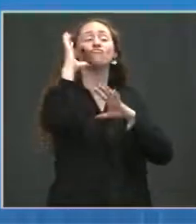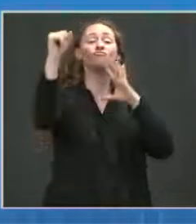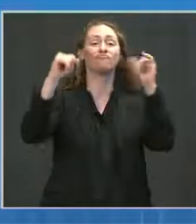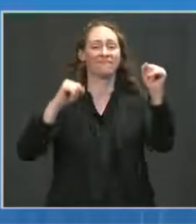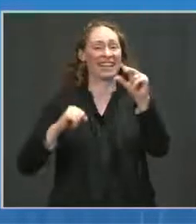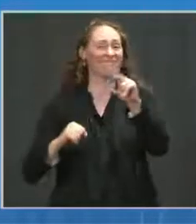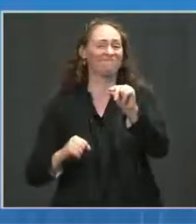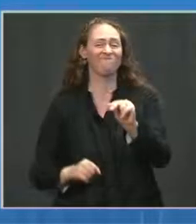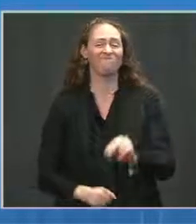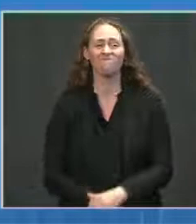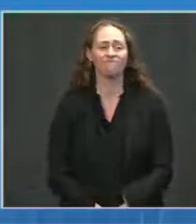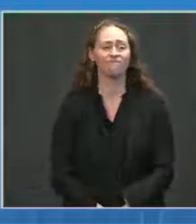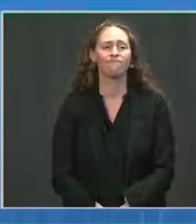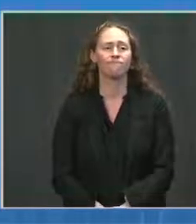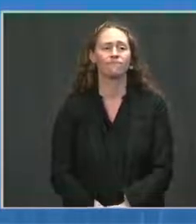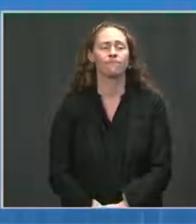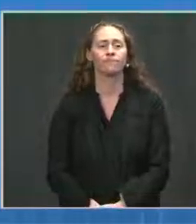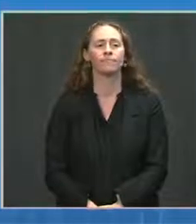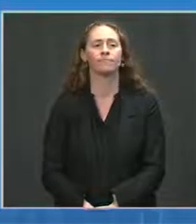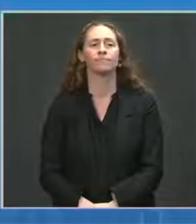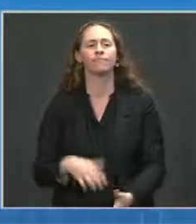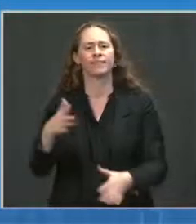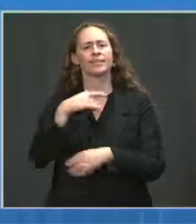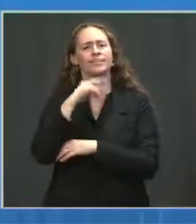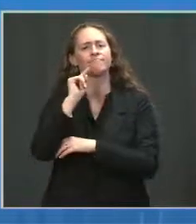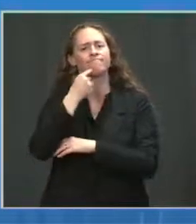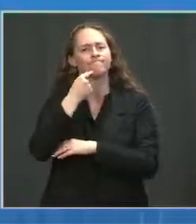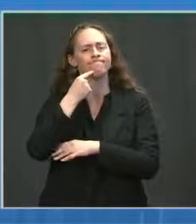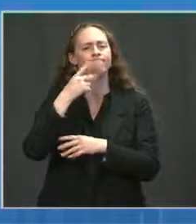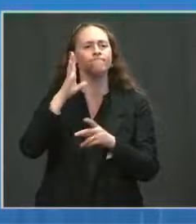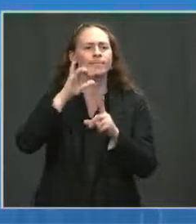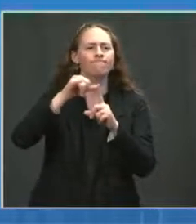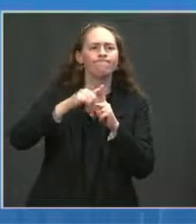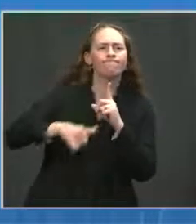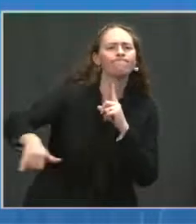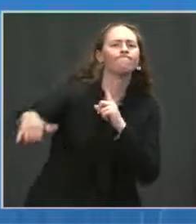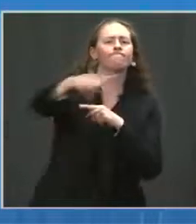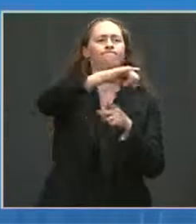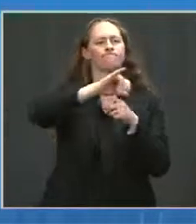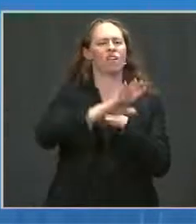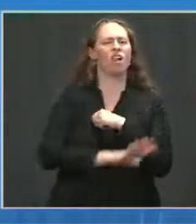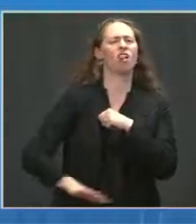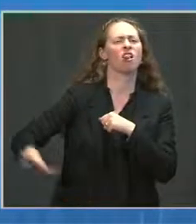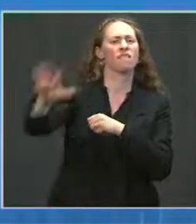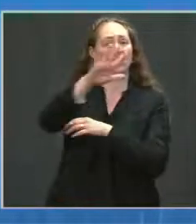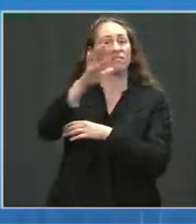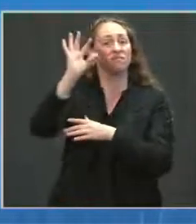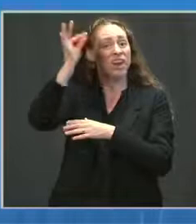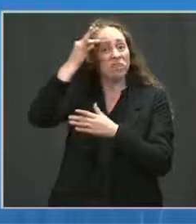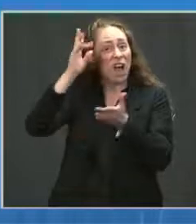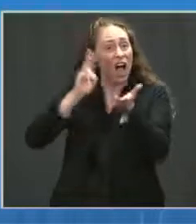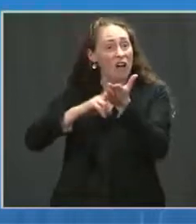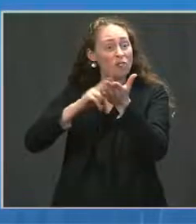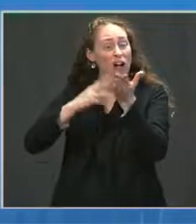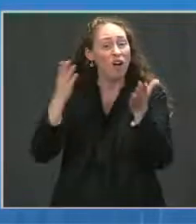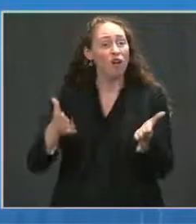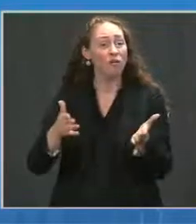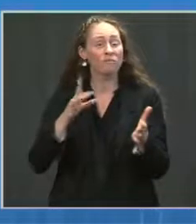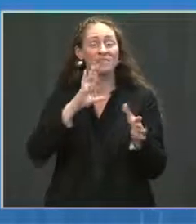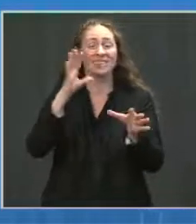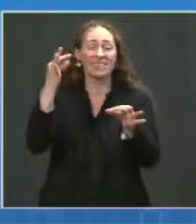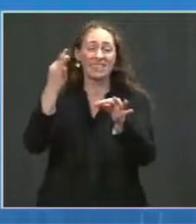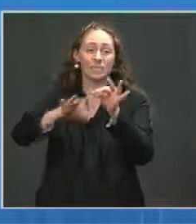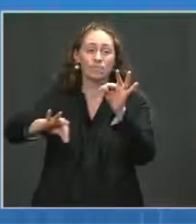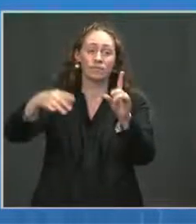We're taking steps to apply similar standards to all federal contractors. It's simple. If you want to do business with the federal